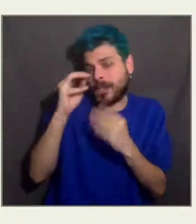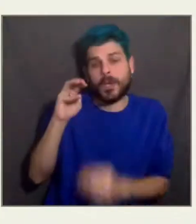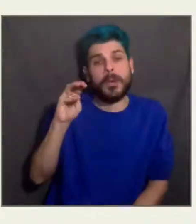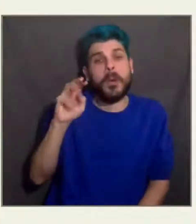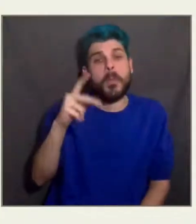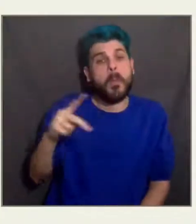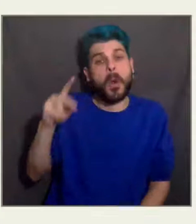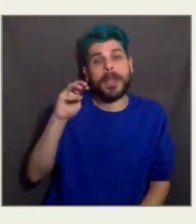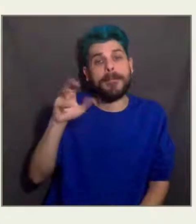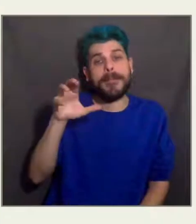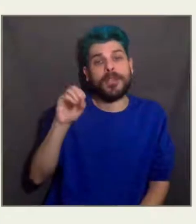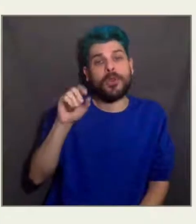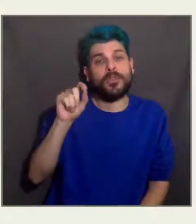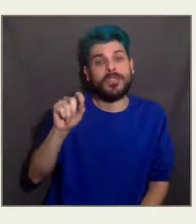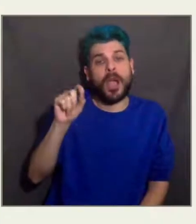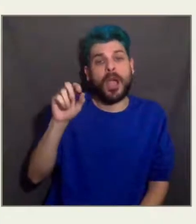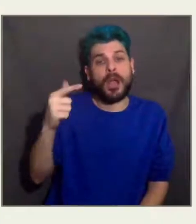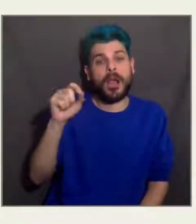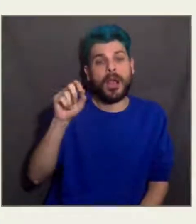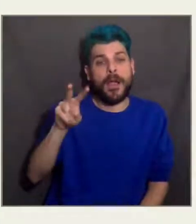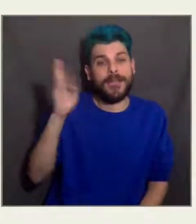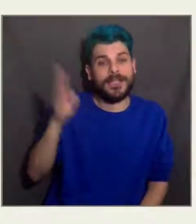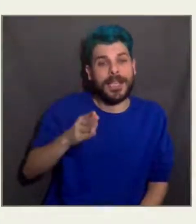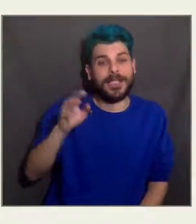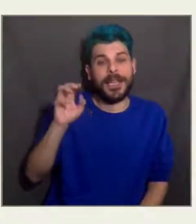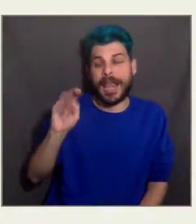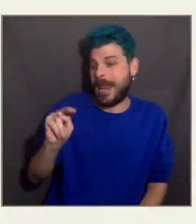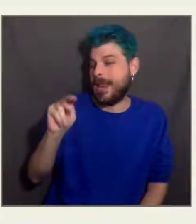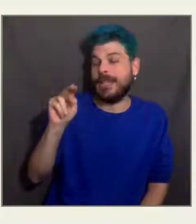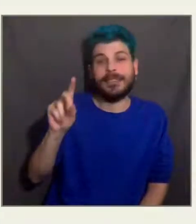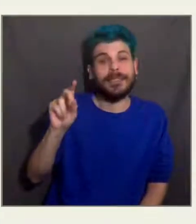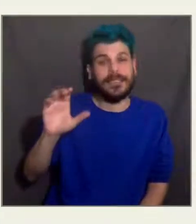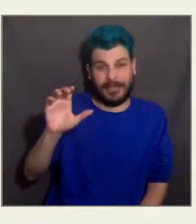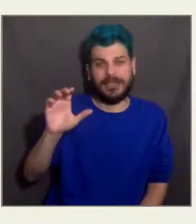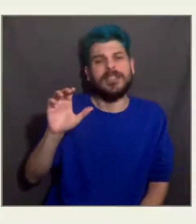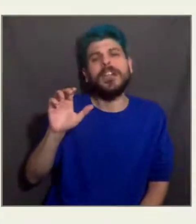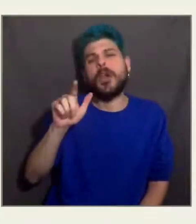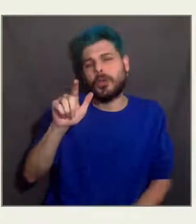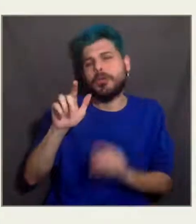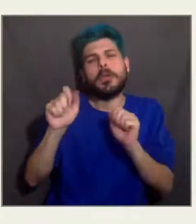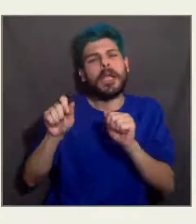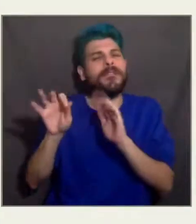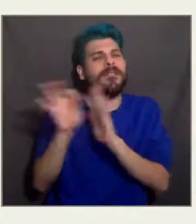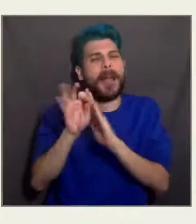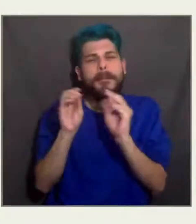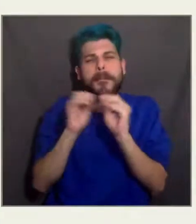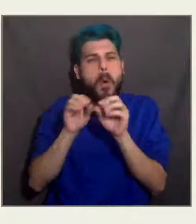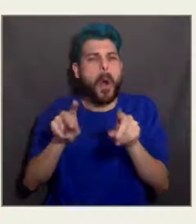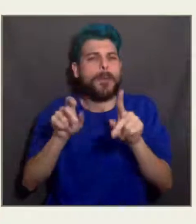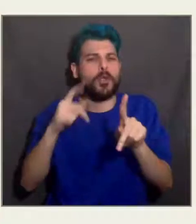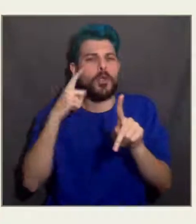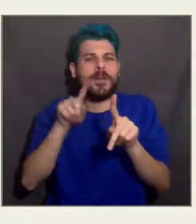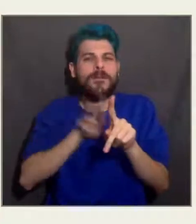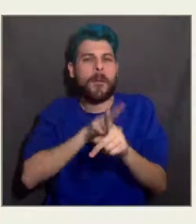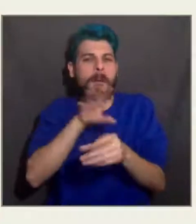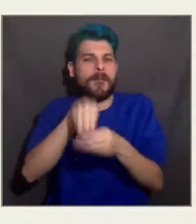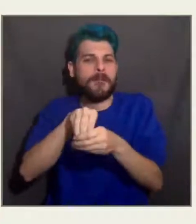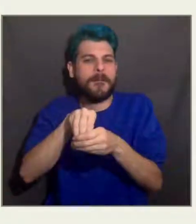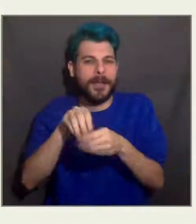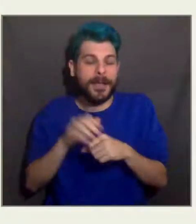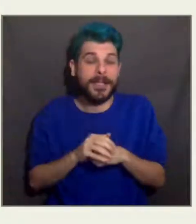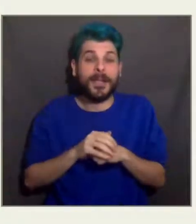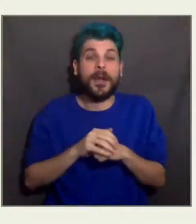oregonmetro.gov/MCP and learn more about opportunities to pitch into fixing our region. I thank you, and I look forward to today's questions.